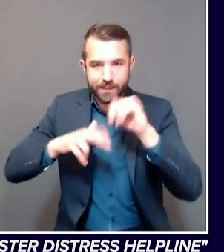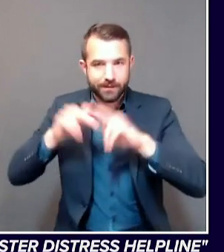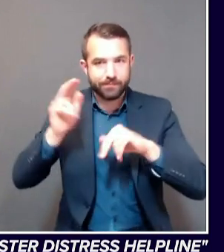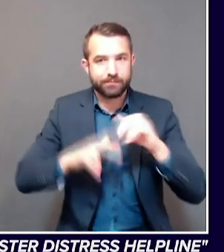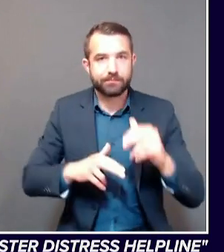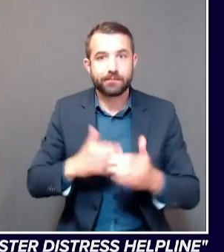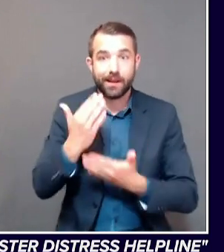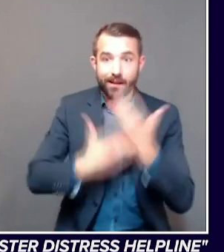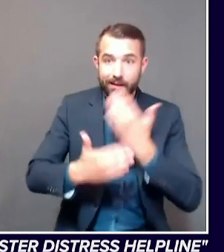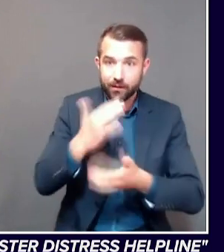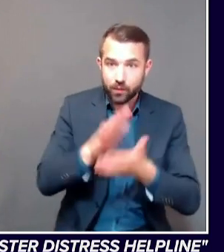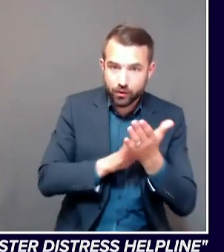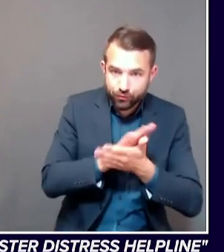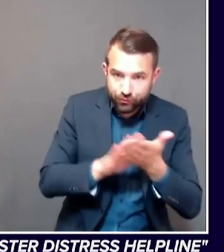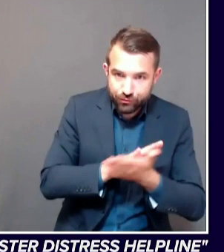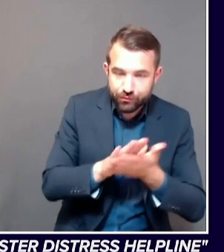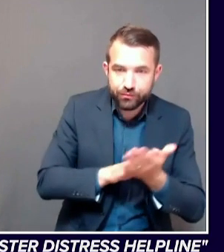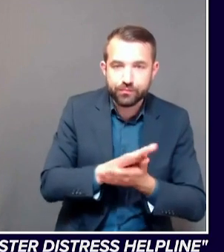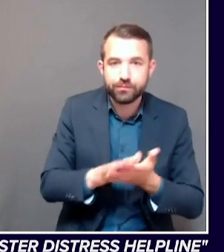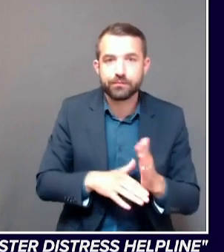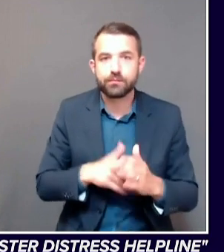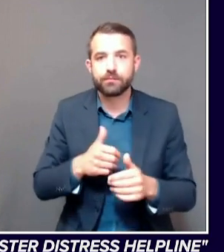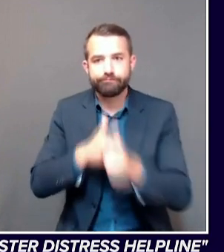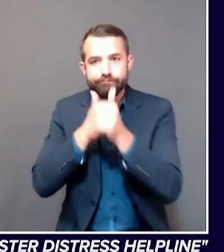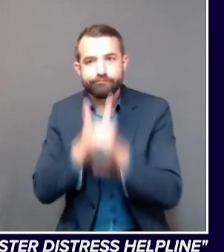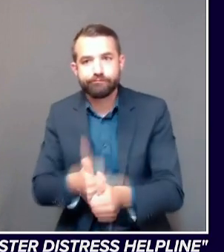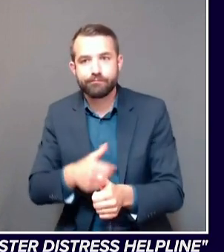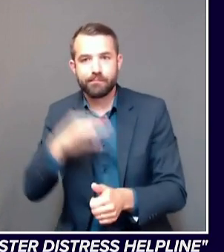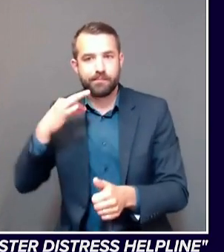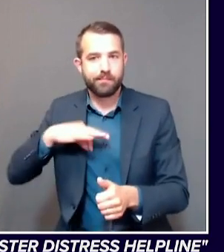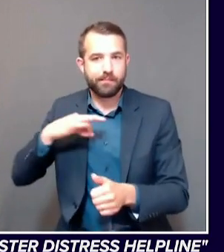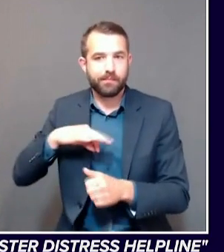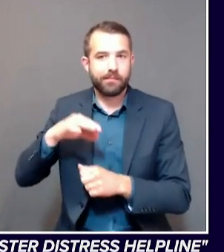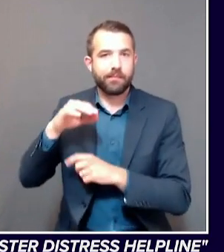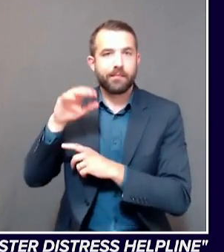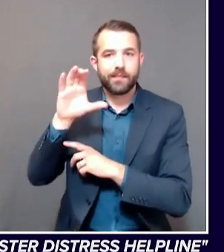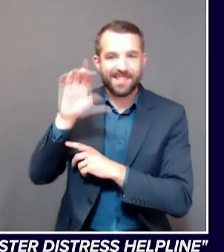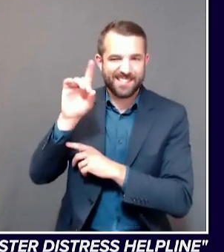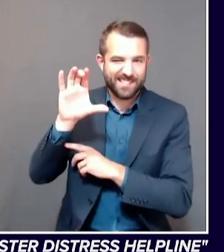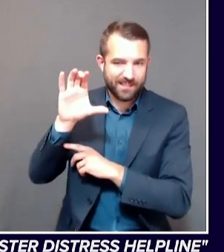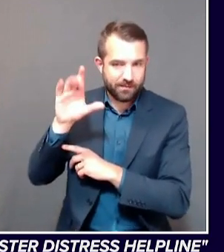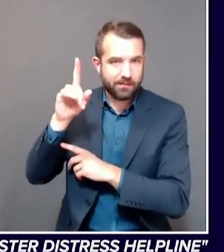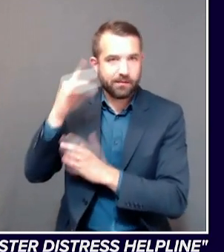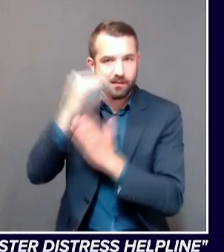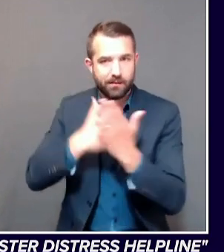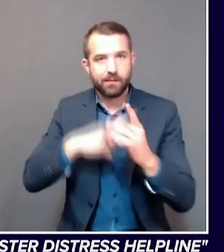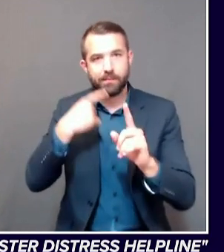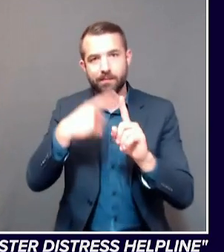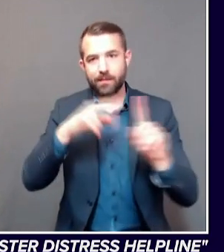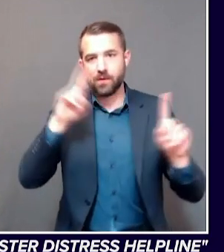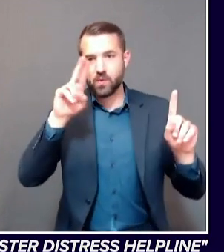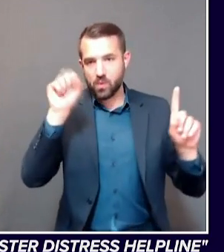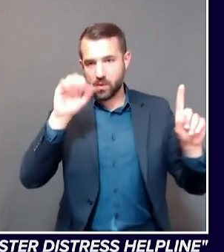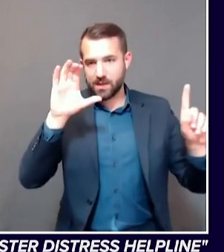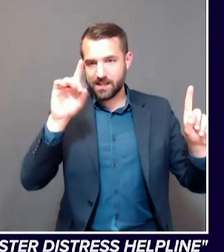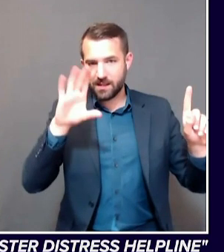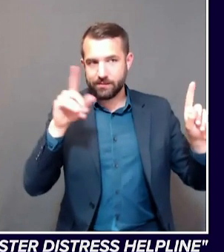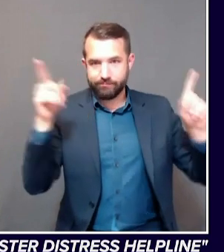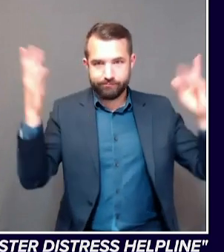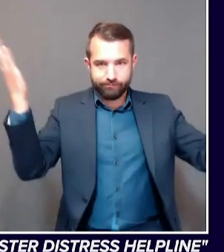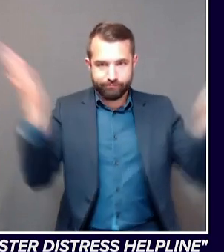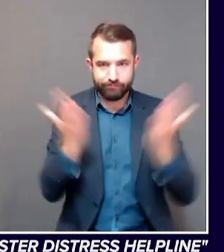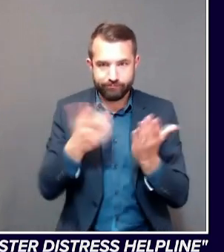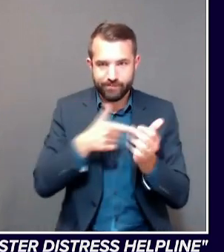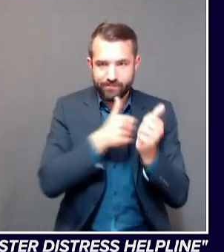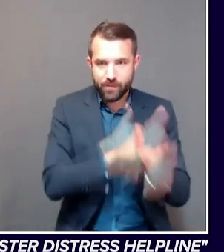are taking the advice of Maine CDC and US CDC to make DHHS a safe workplace. But we also recognize it's important. We